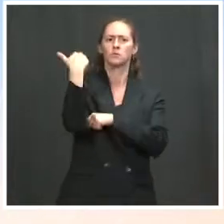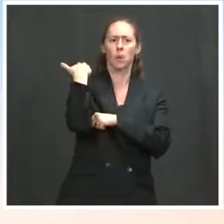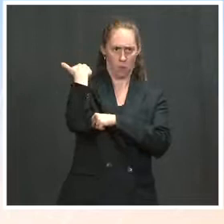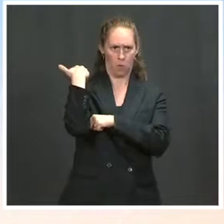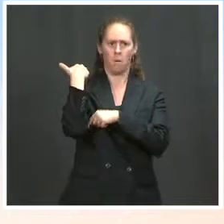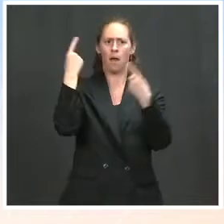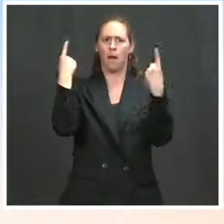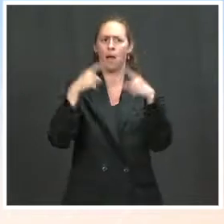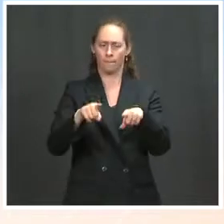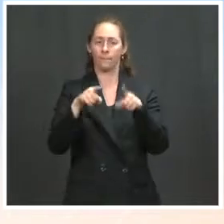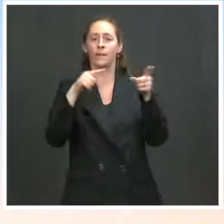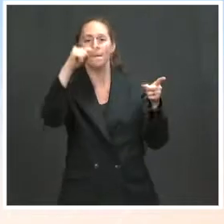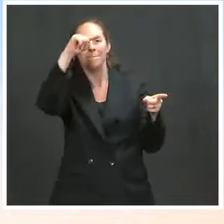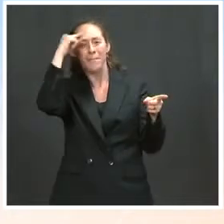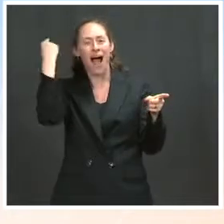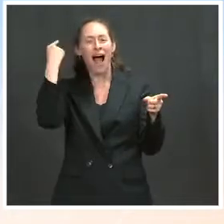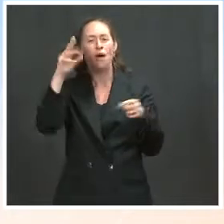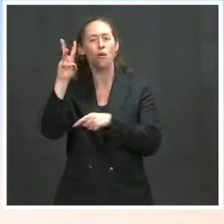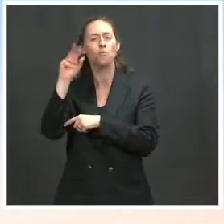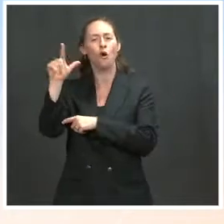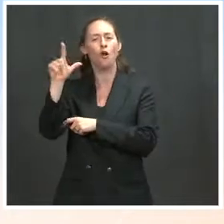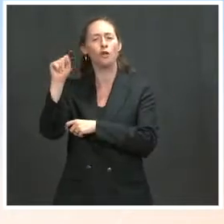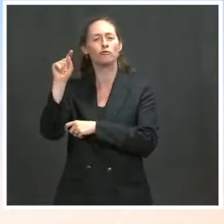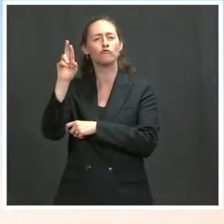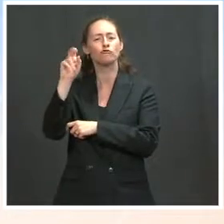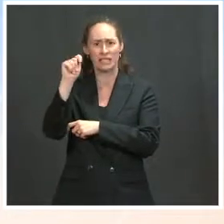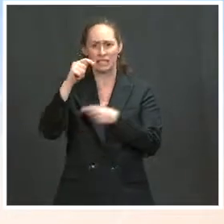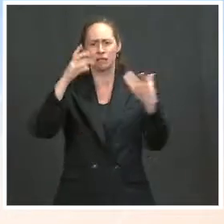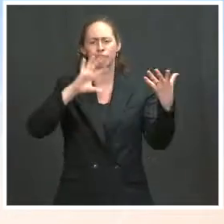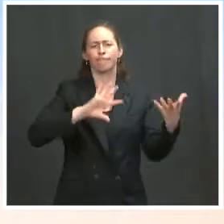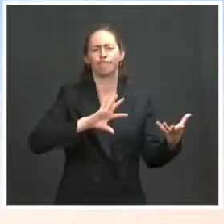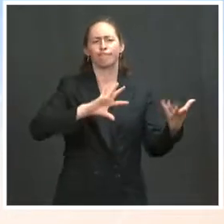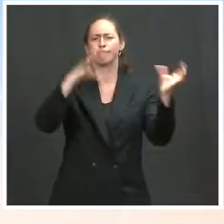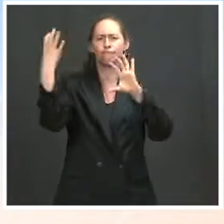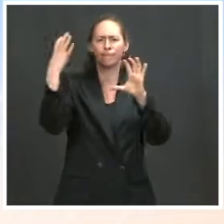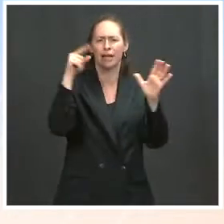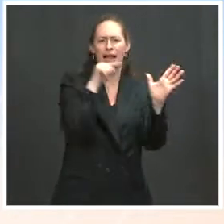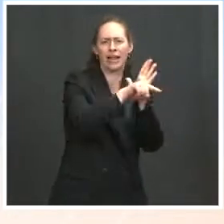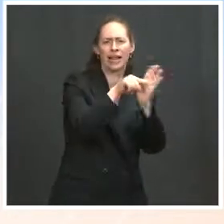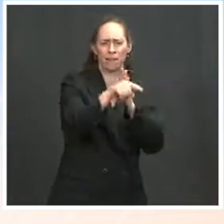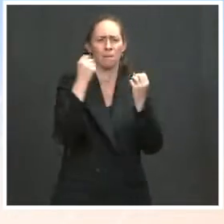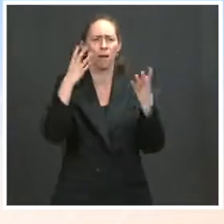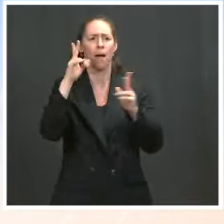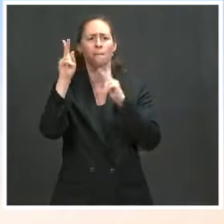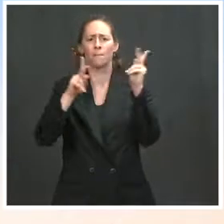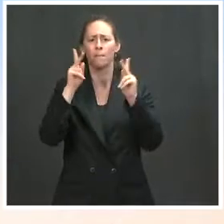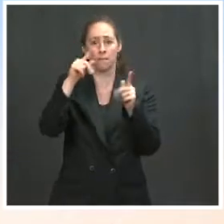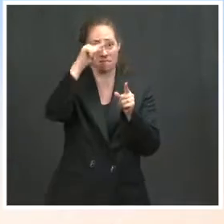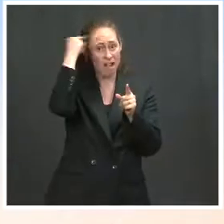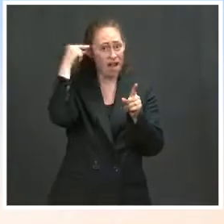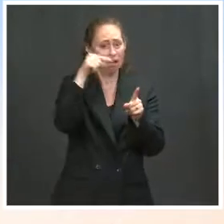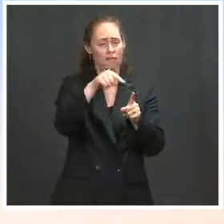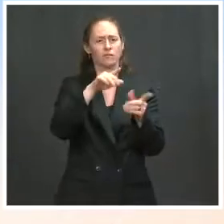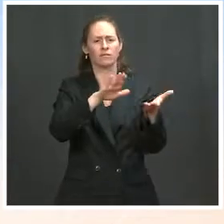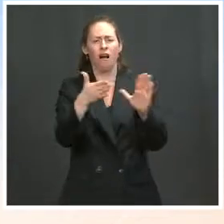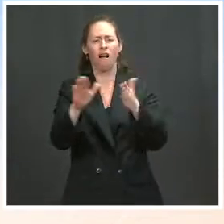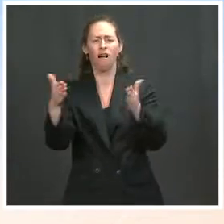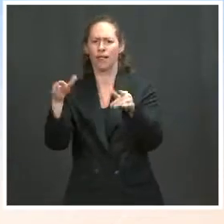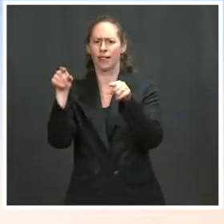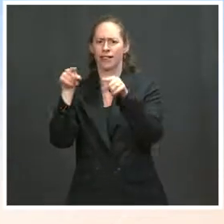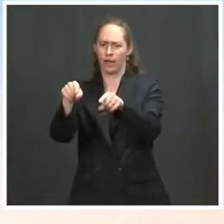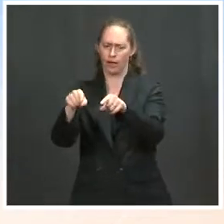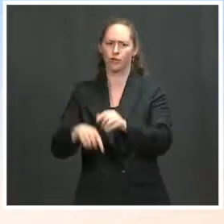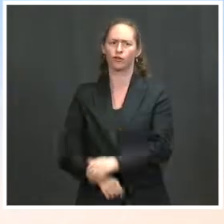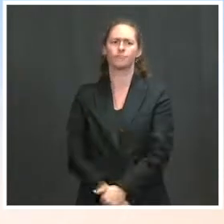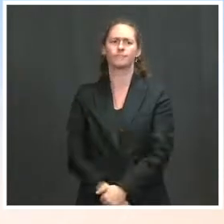101 to 107, and tour the Greenwood Culture Center. We'll have additional details as